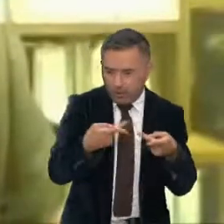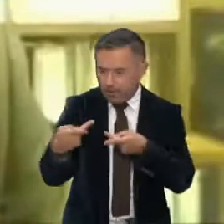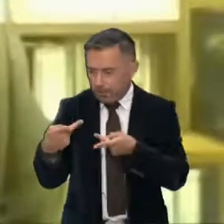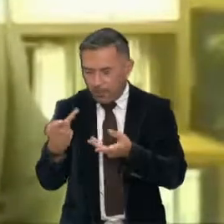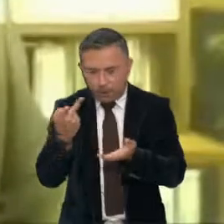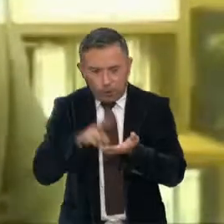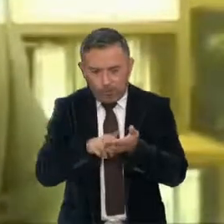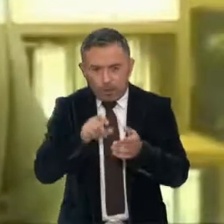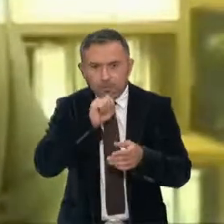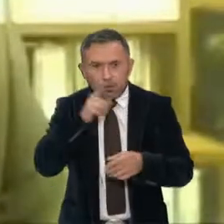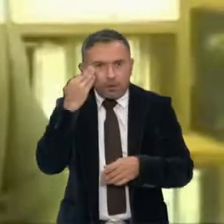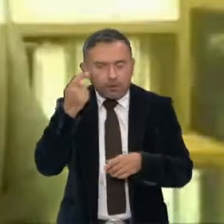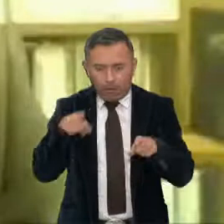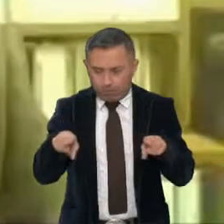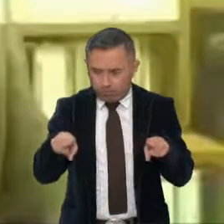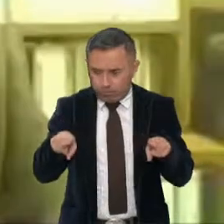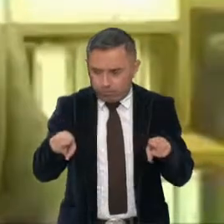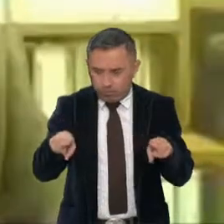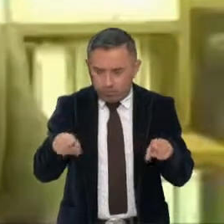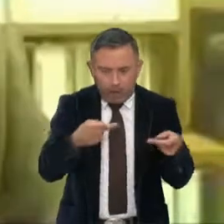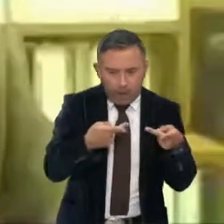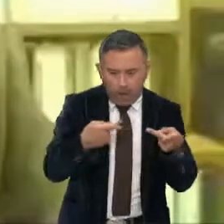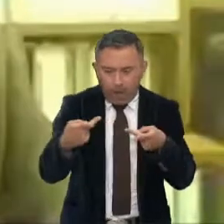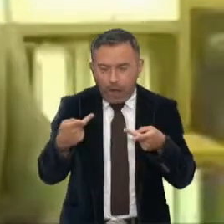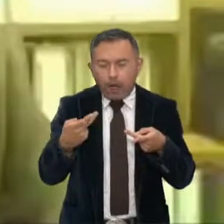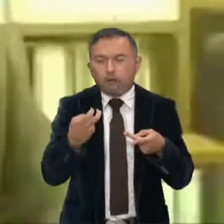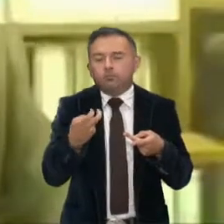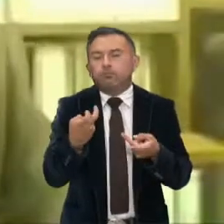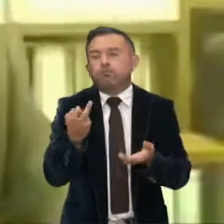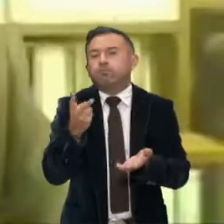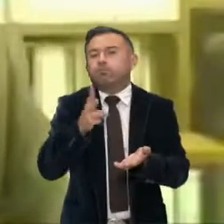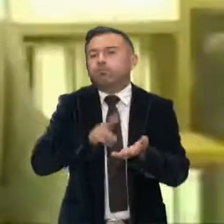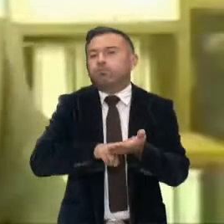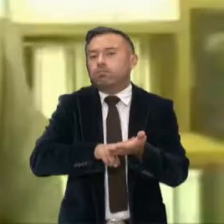the electoral institution.